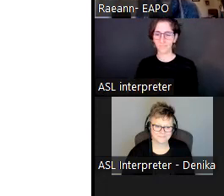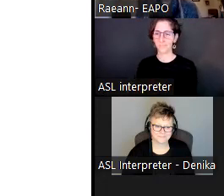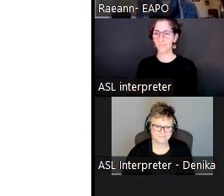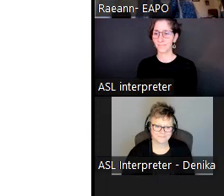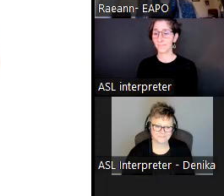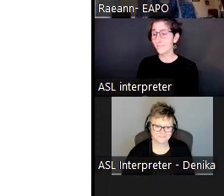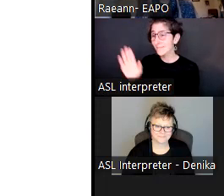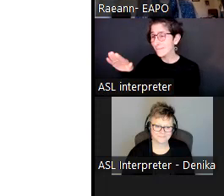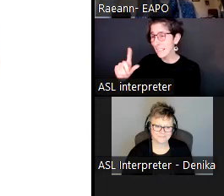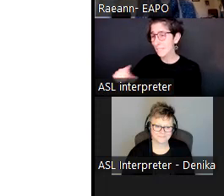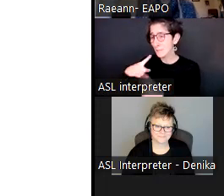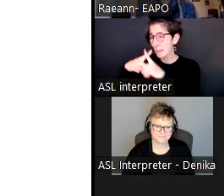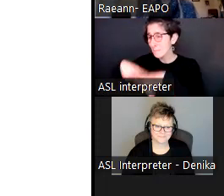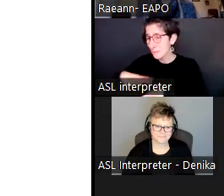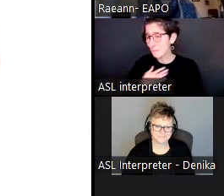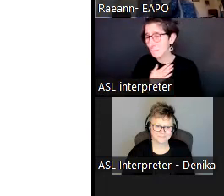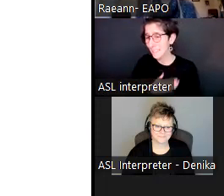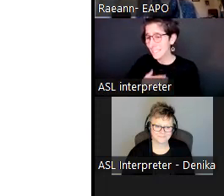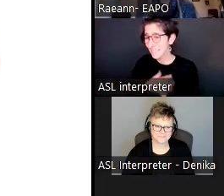Stephanie, you have to unmute yourself first.